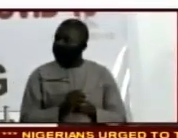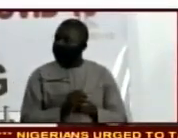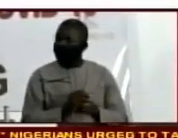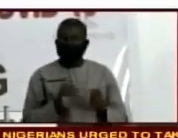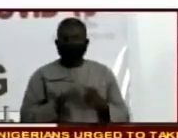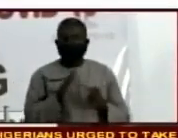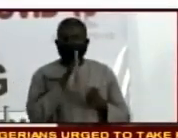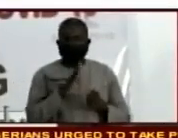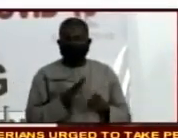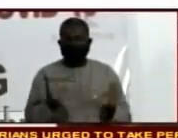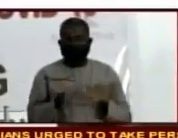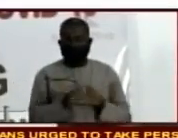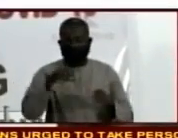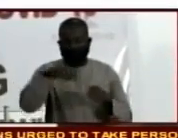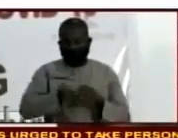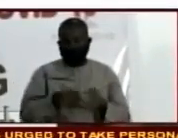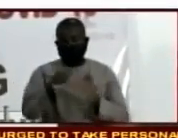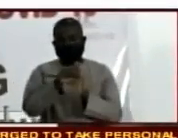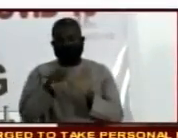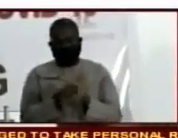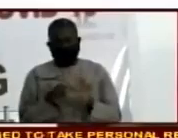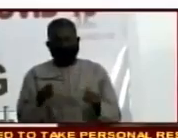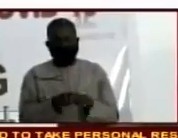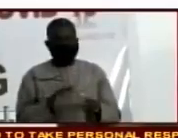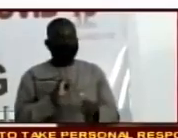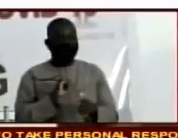lockdown state as at then.